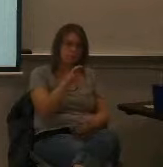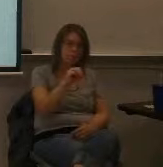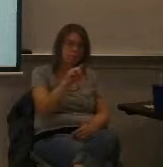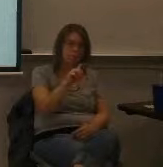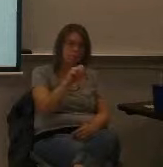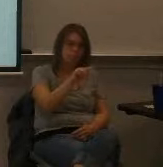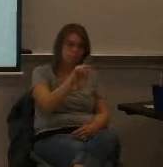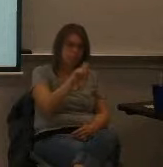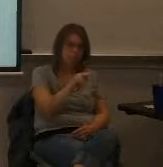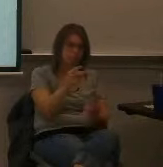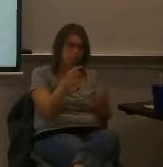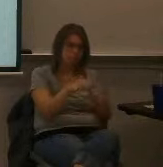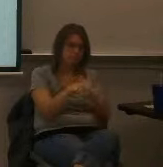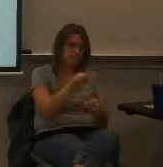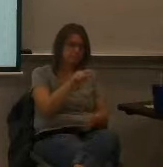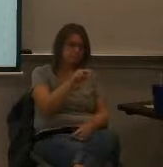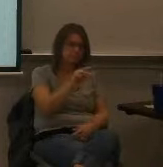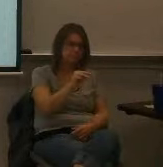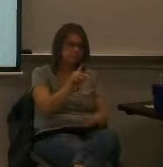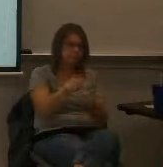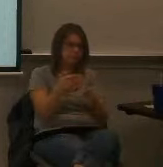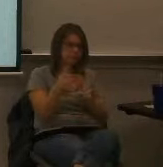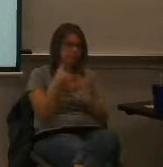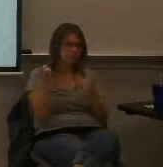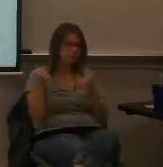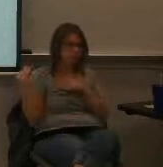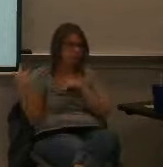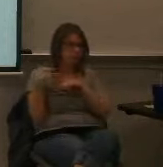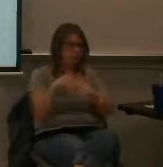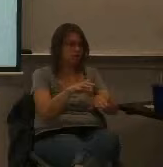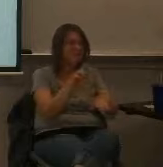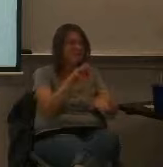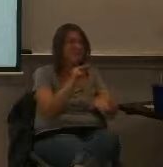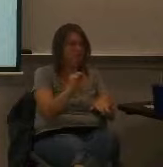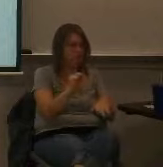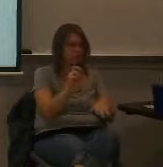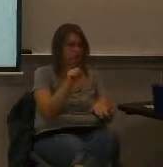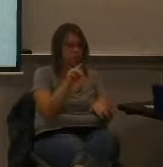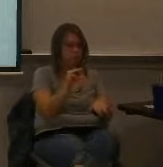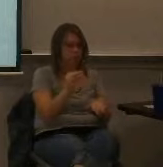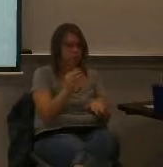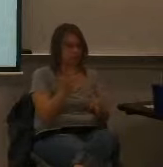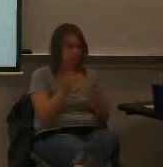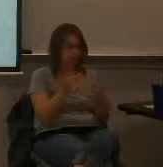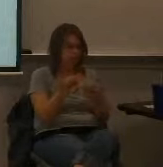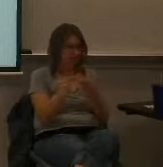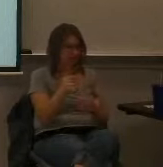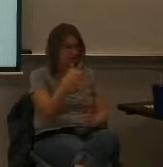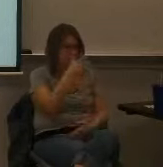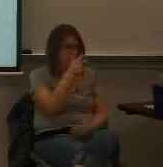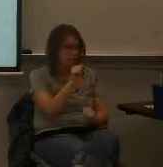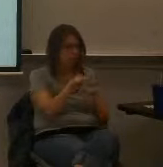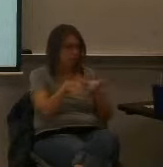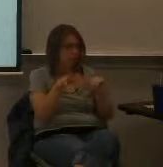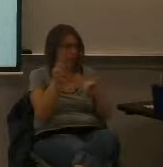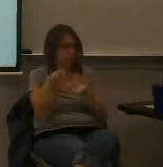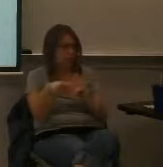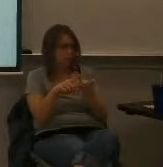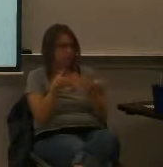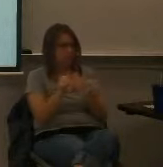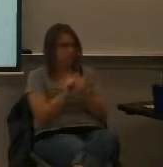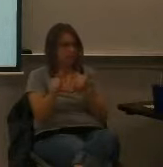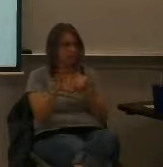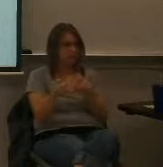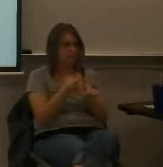happens in streams when things are able to wash downstream. Now some things like invertebrates can swim up. So distance